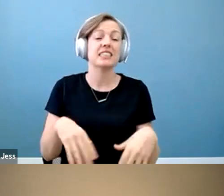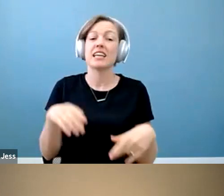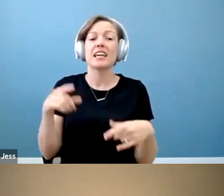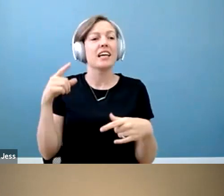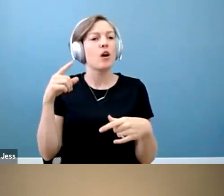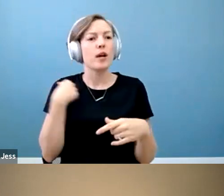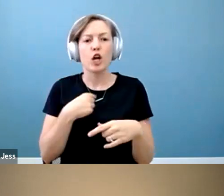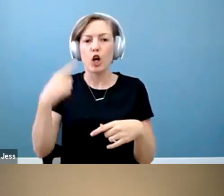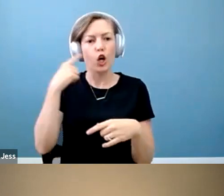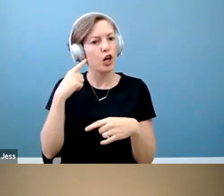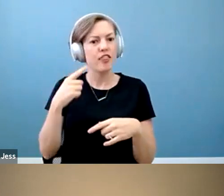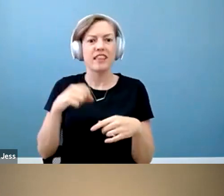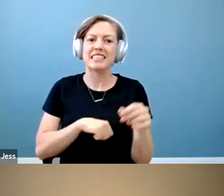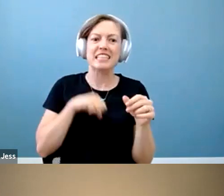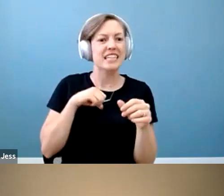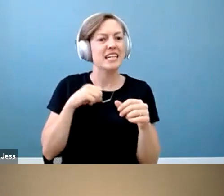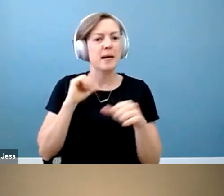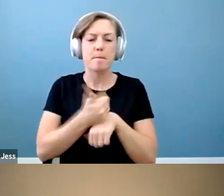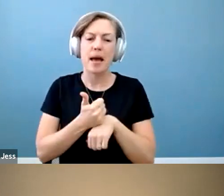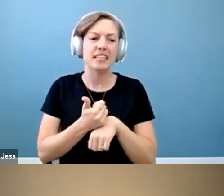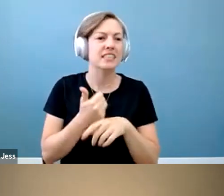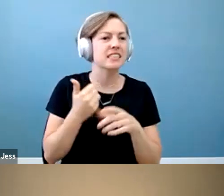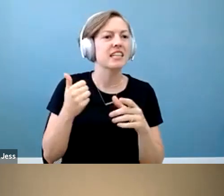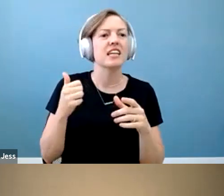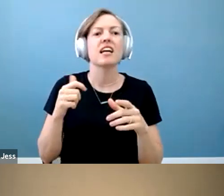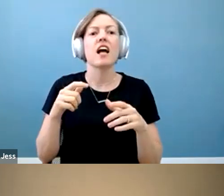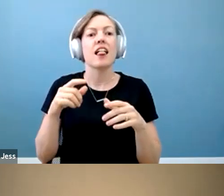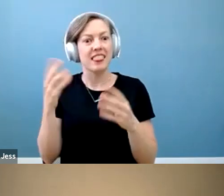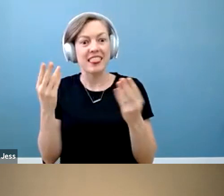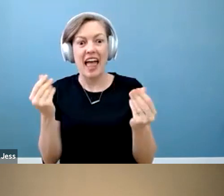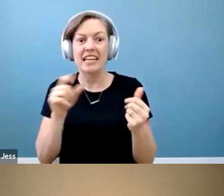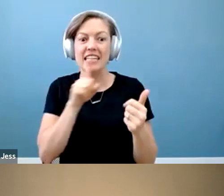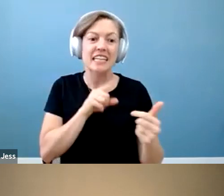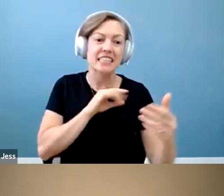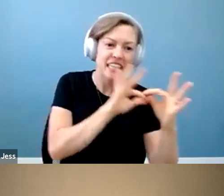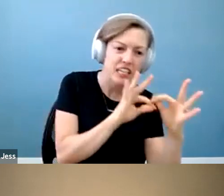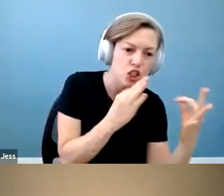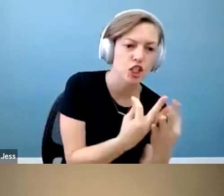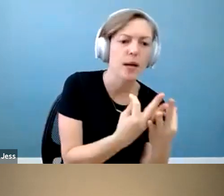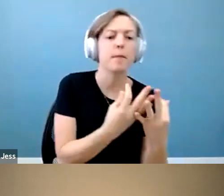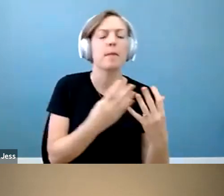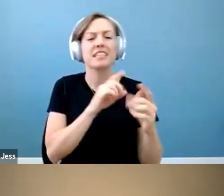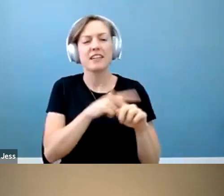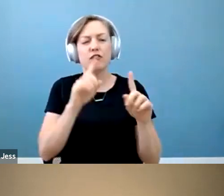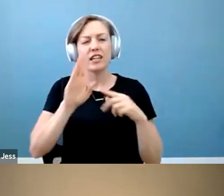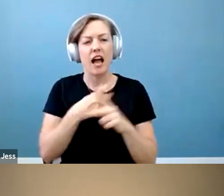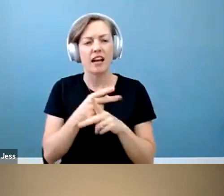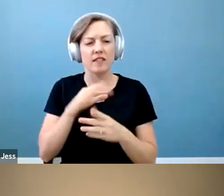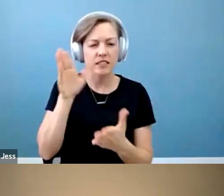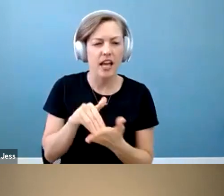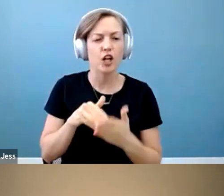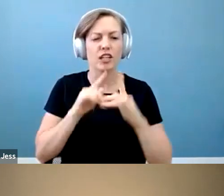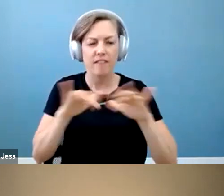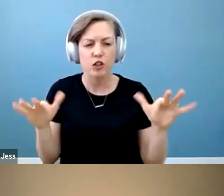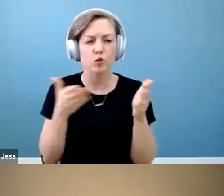the dignity-based traditions and personhood, land as kinship, a different kind of center, diverse ways in